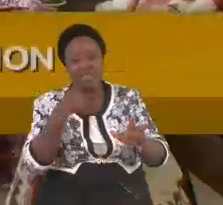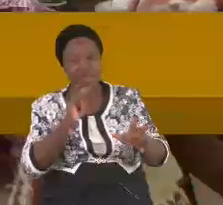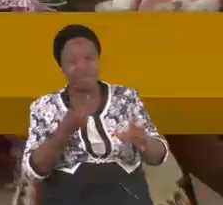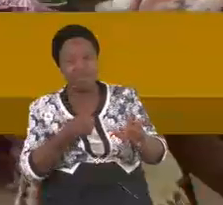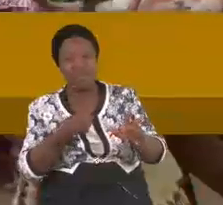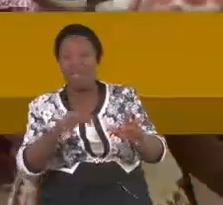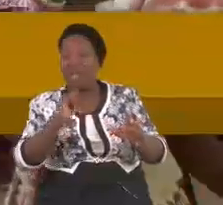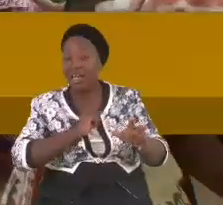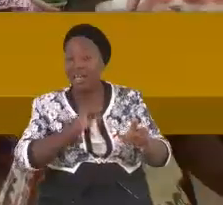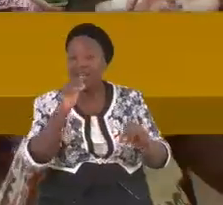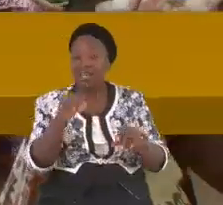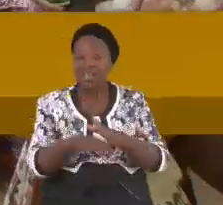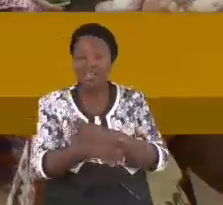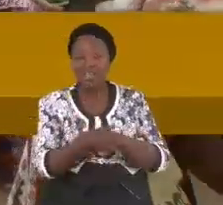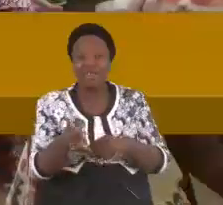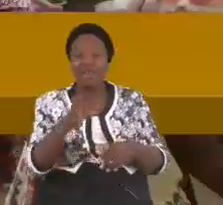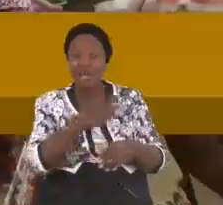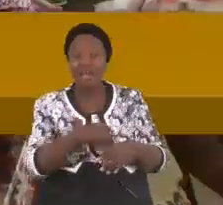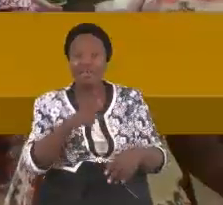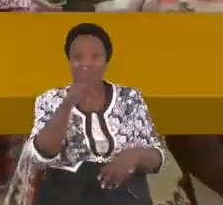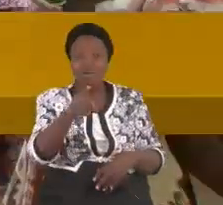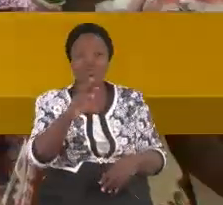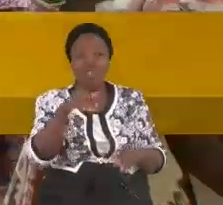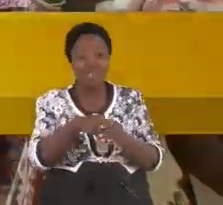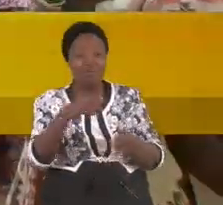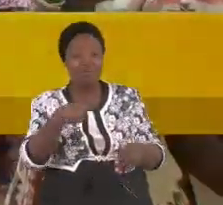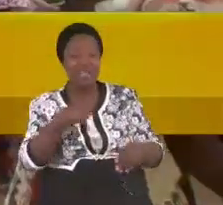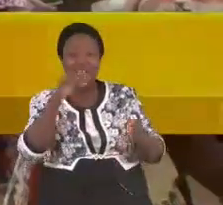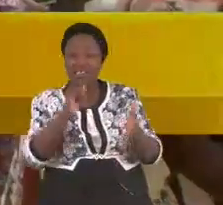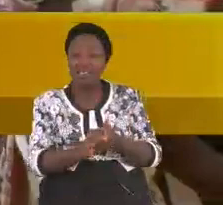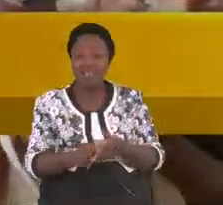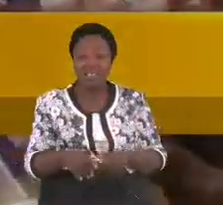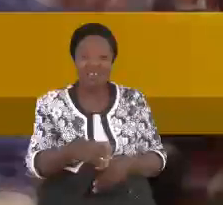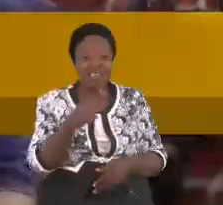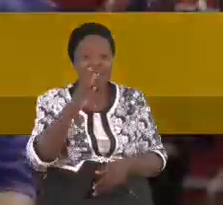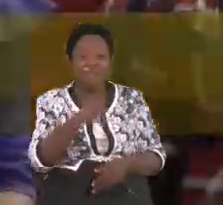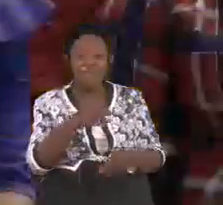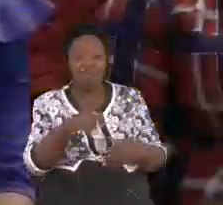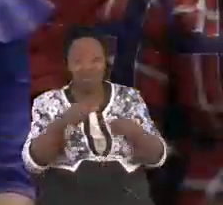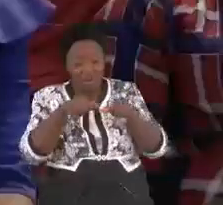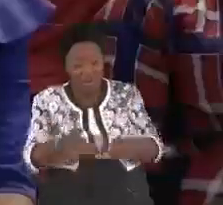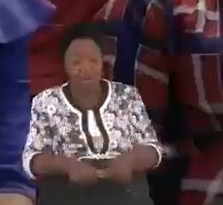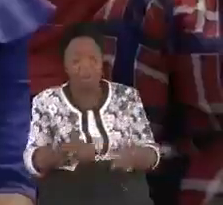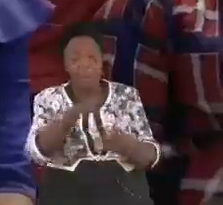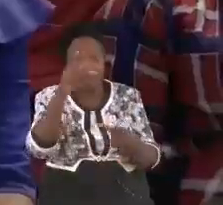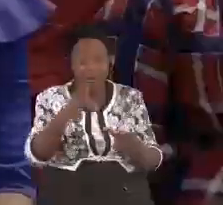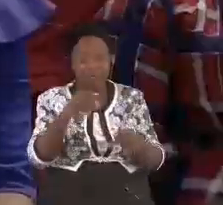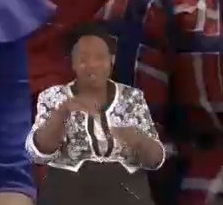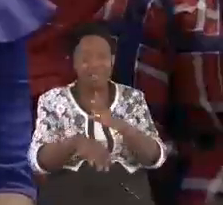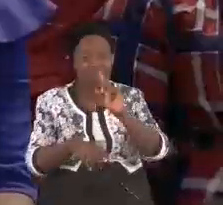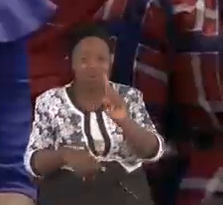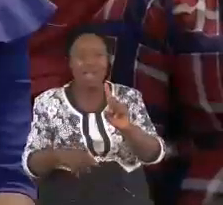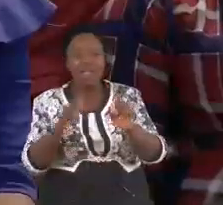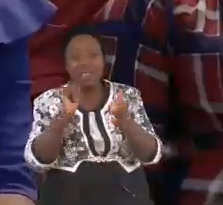in them, and thou in me, that they may be made perfect in one, that the